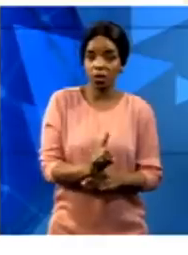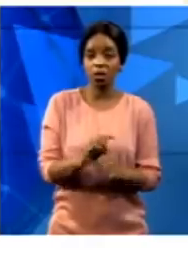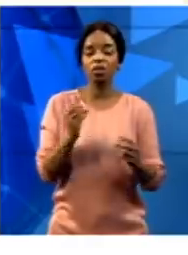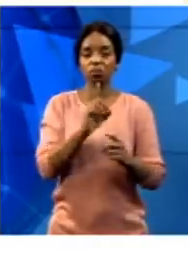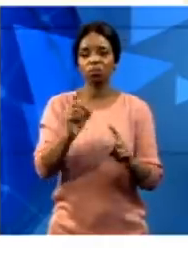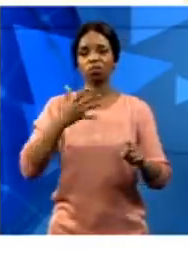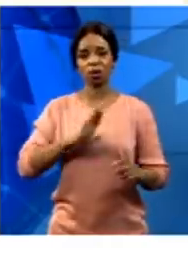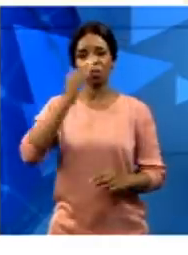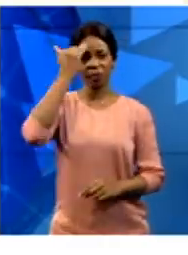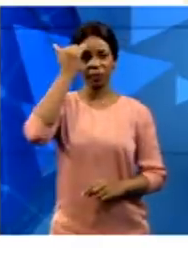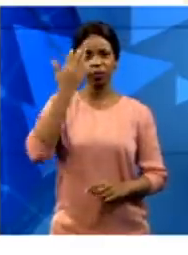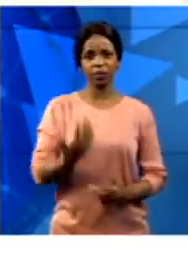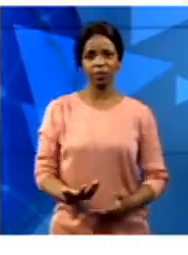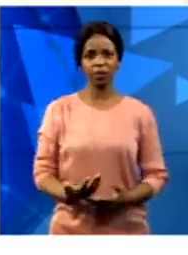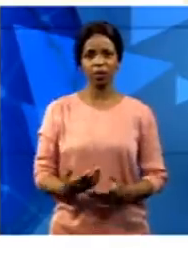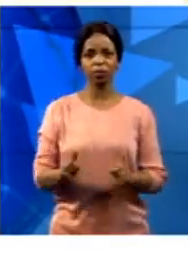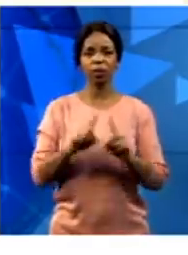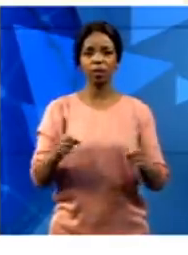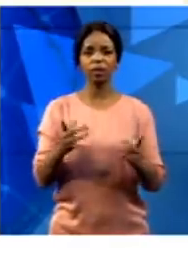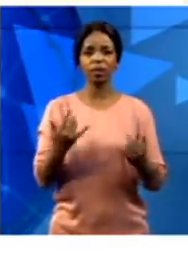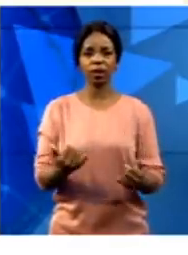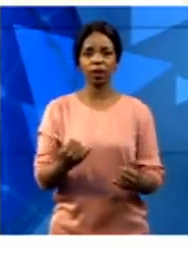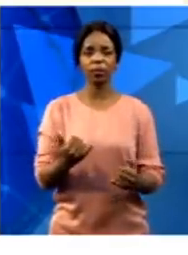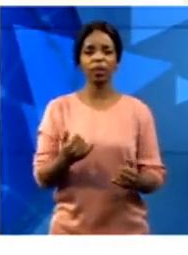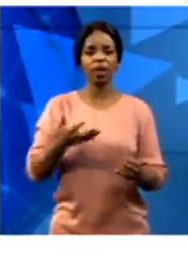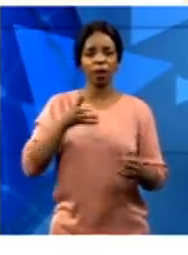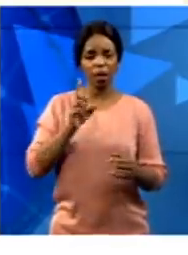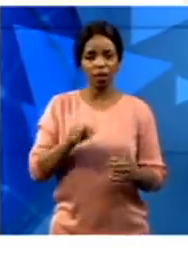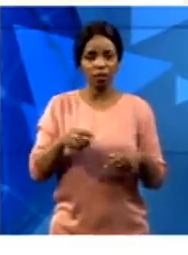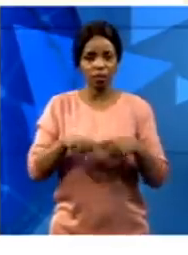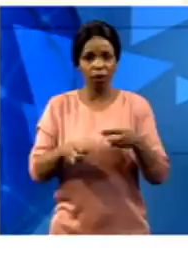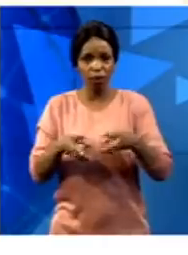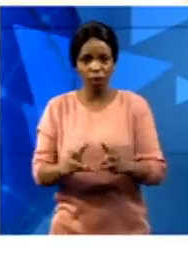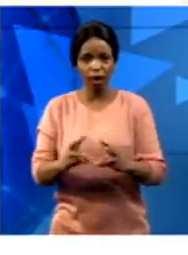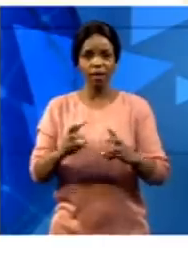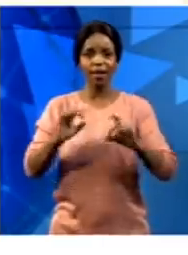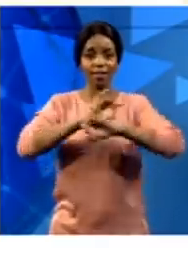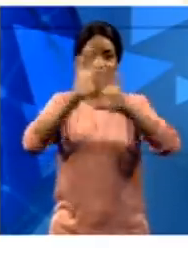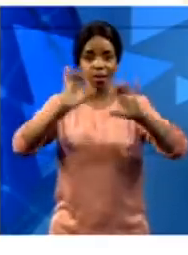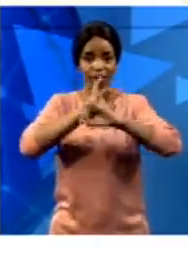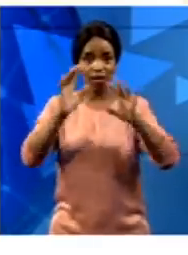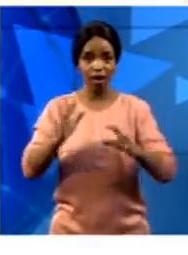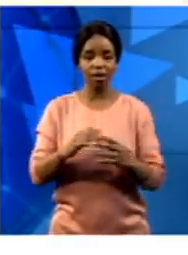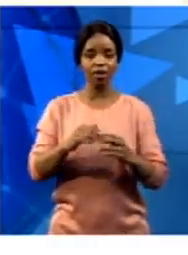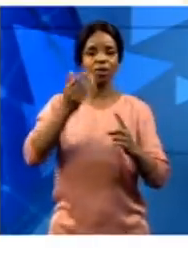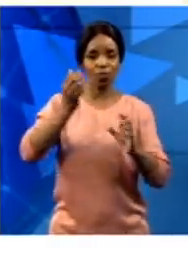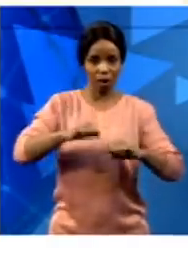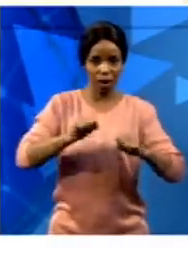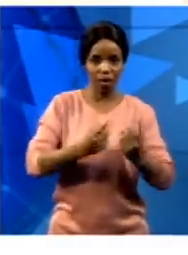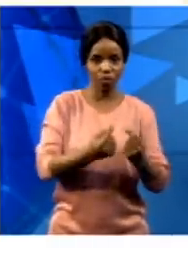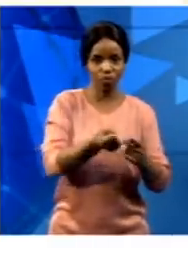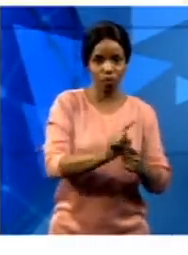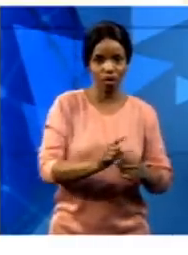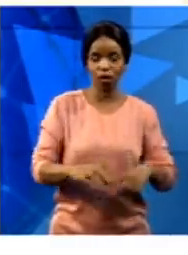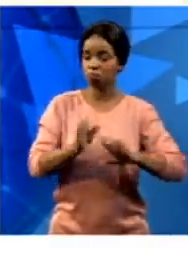The FAQs are a way of clarifying what they are and aren't allowed to do in the lockdown and how they can adapt their